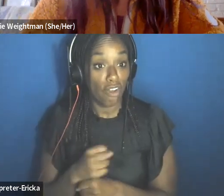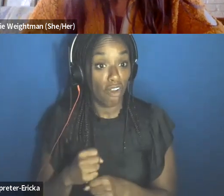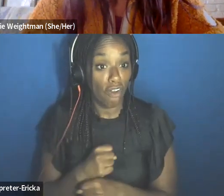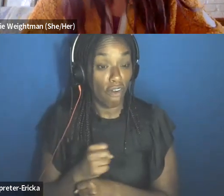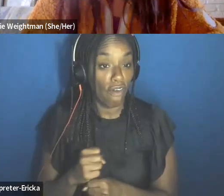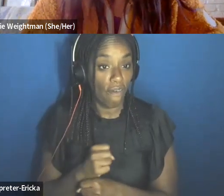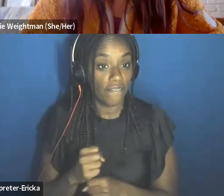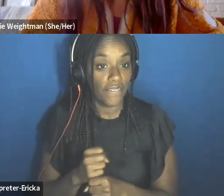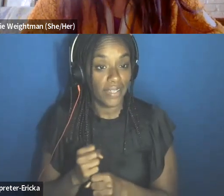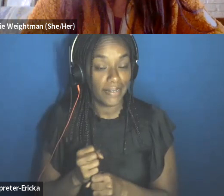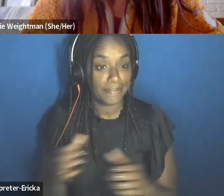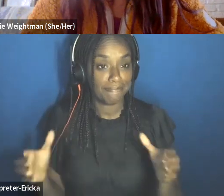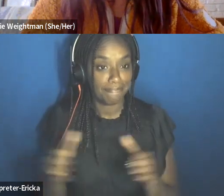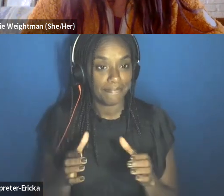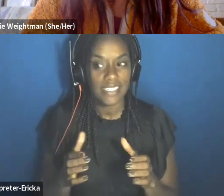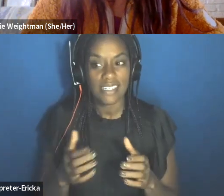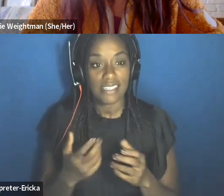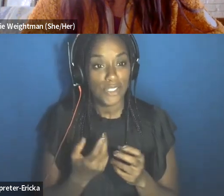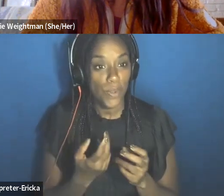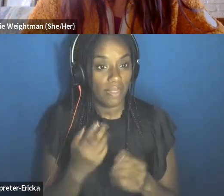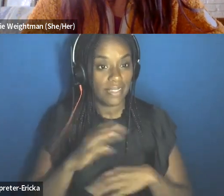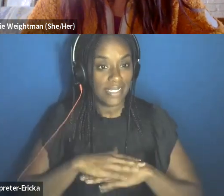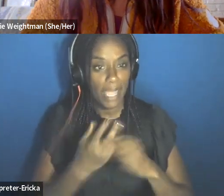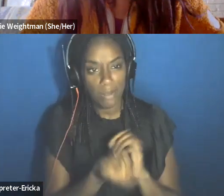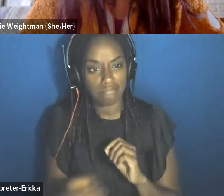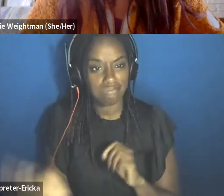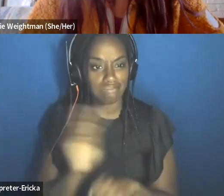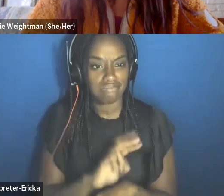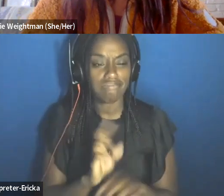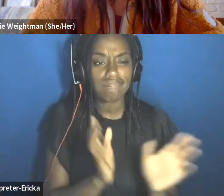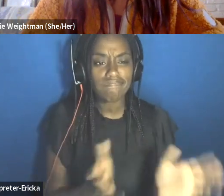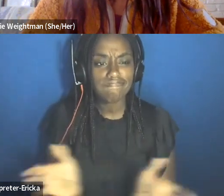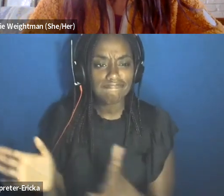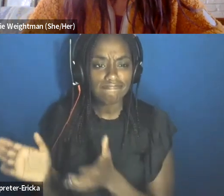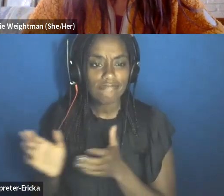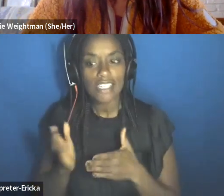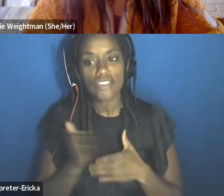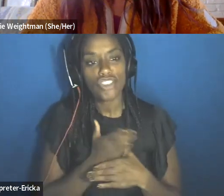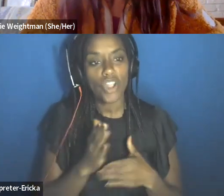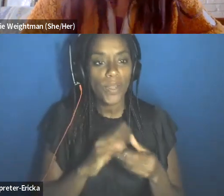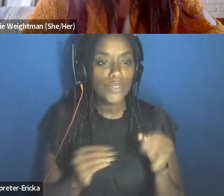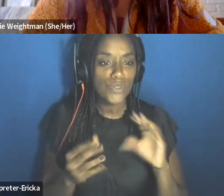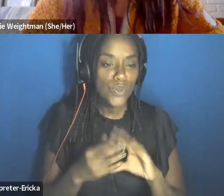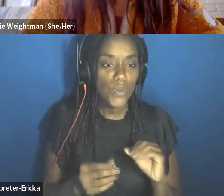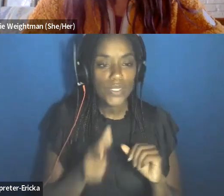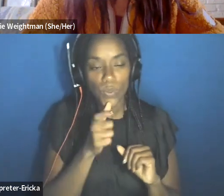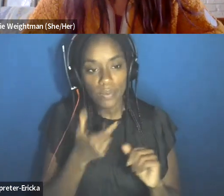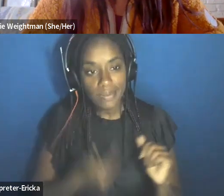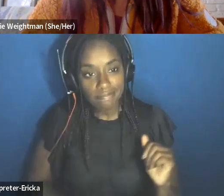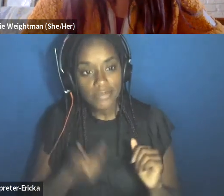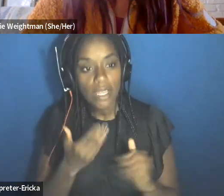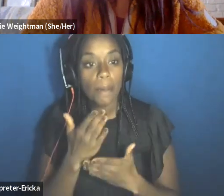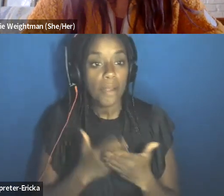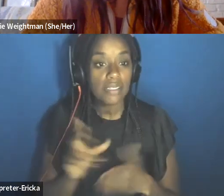ladies were just sitting around a table telling stories about, who they are, and then, elements of having a disability and